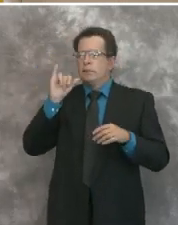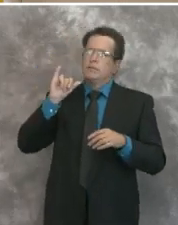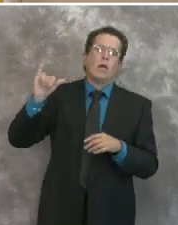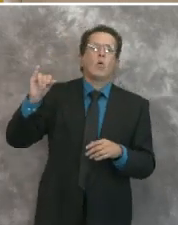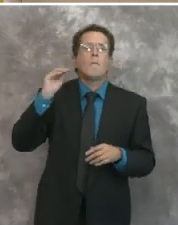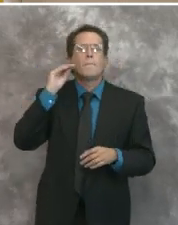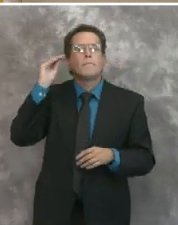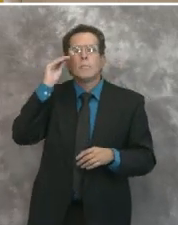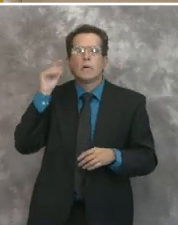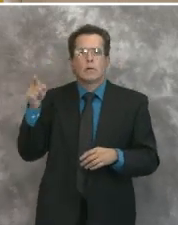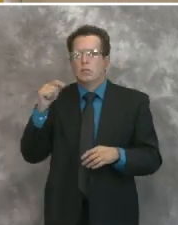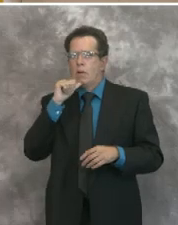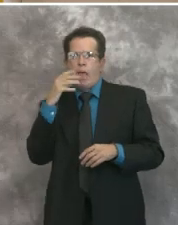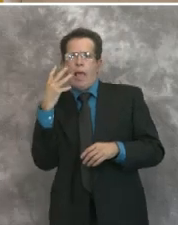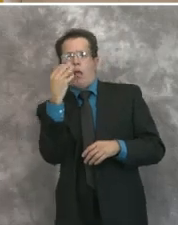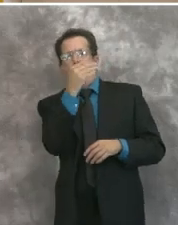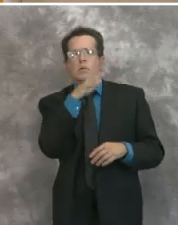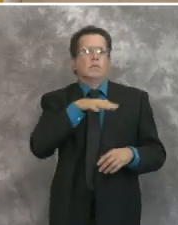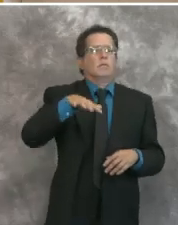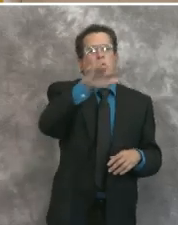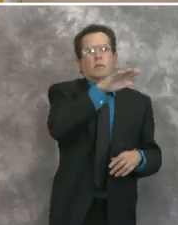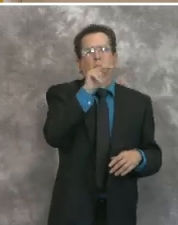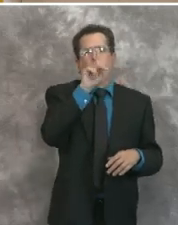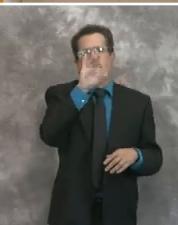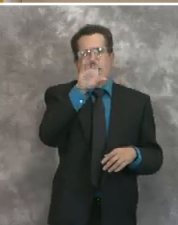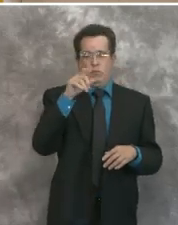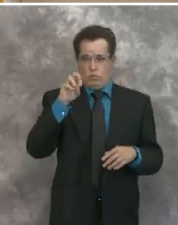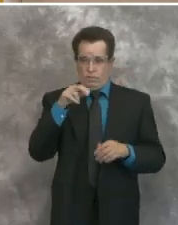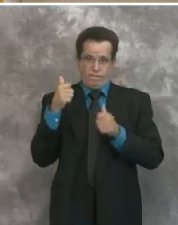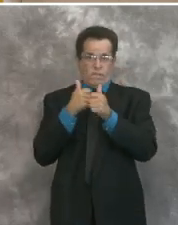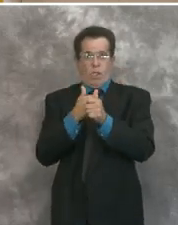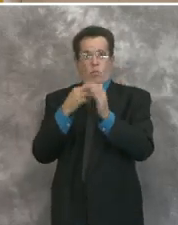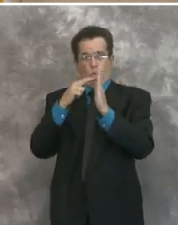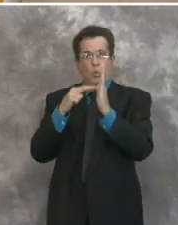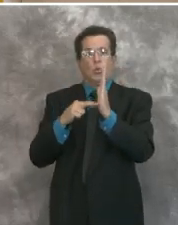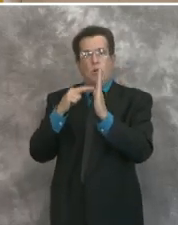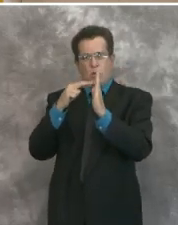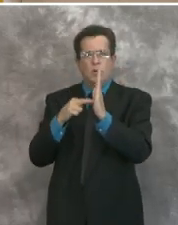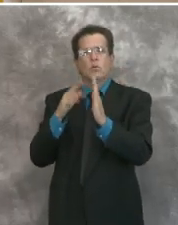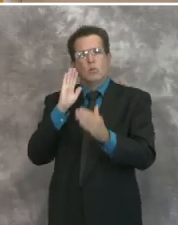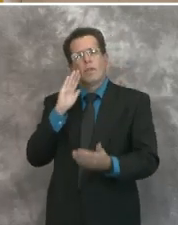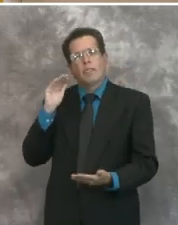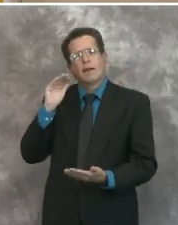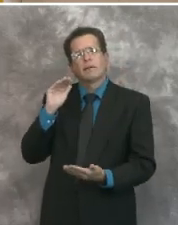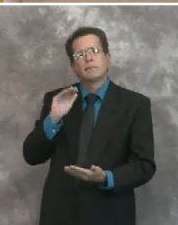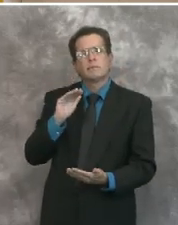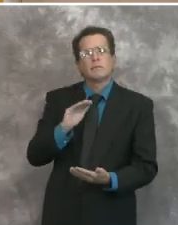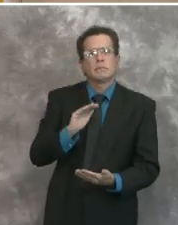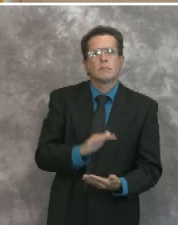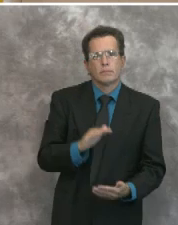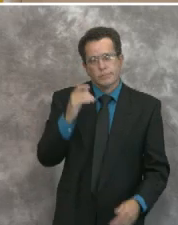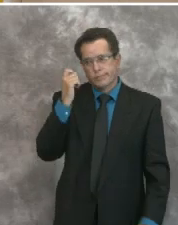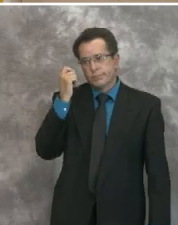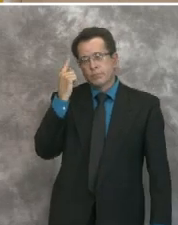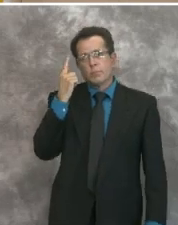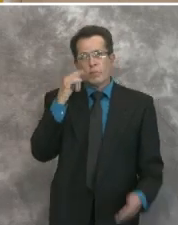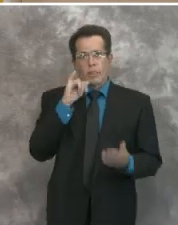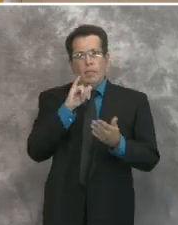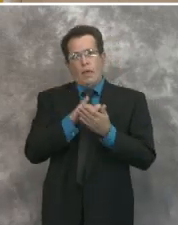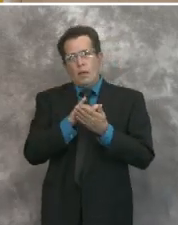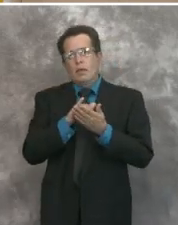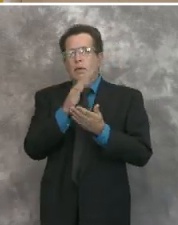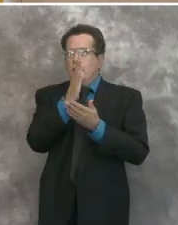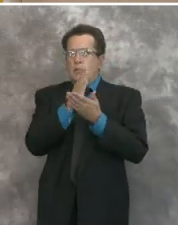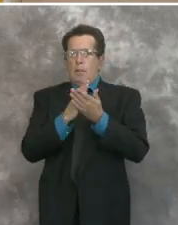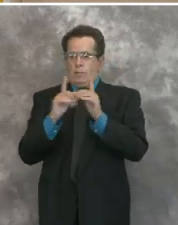home and not going out into public. So while we understand that so some